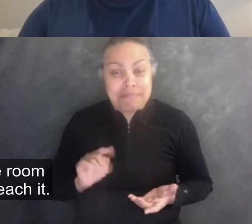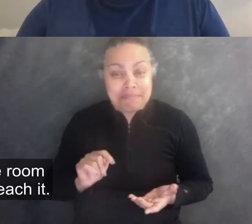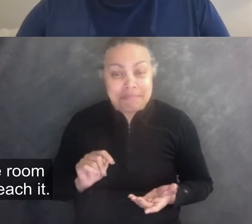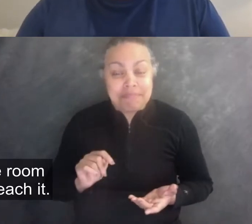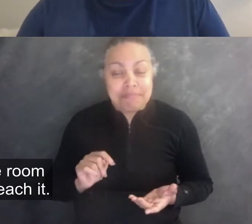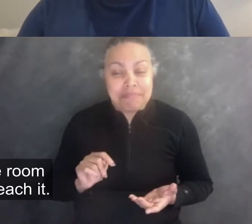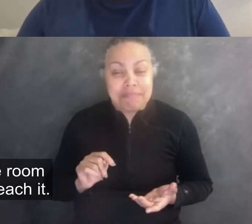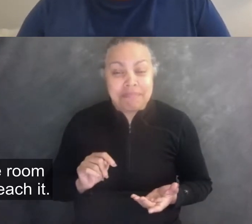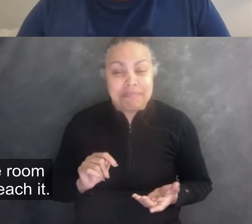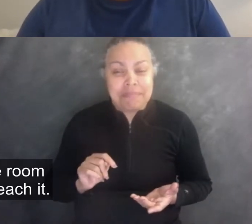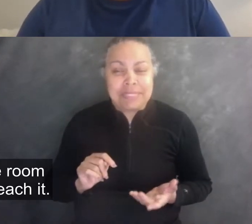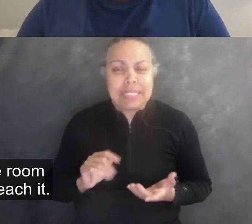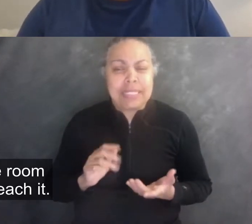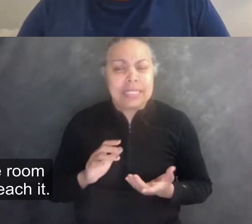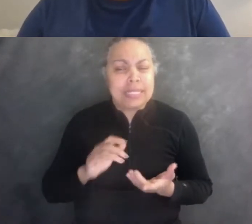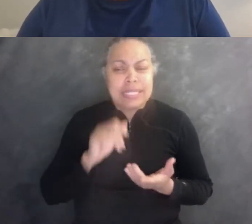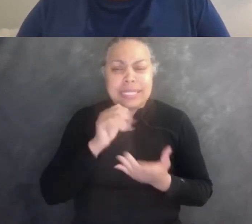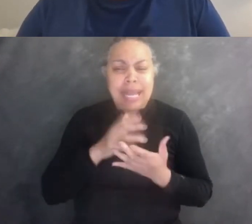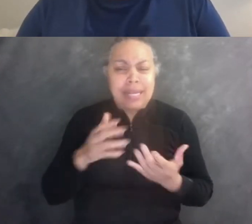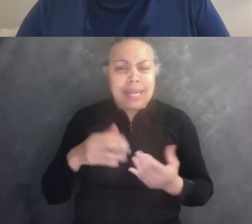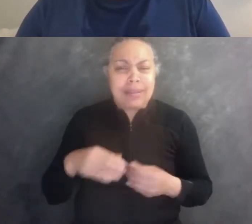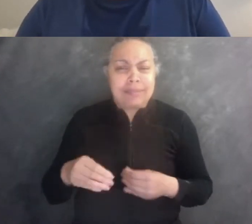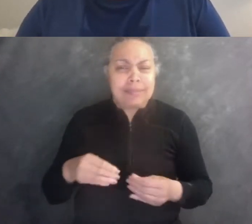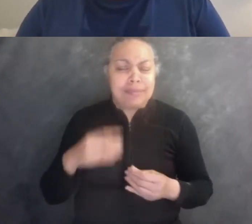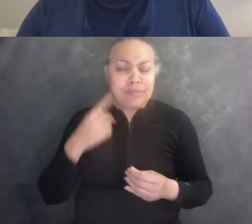there's so little room in